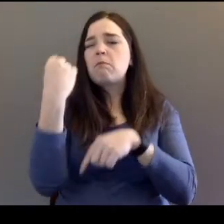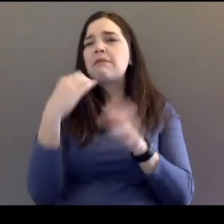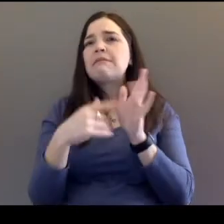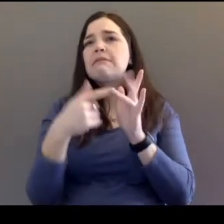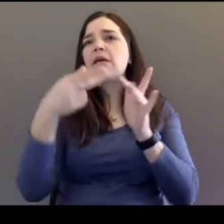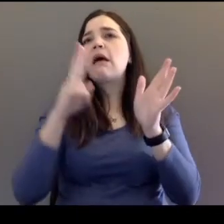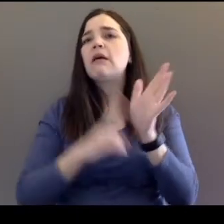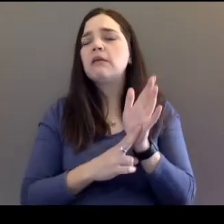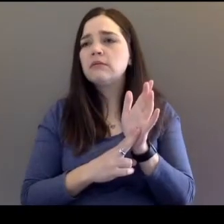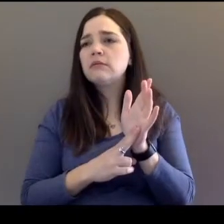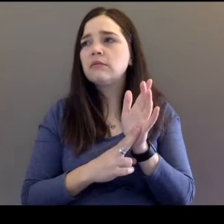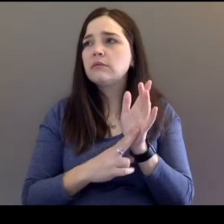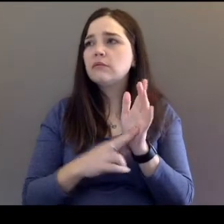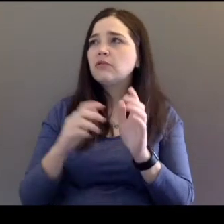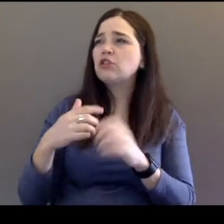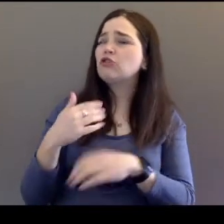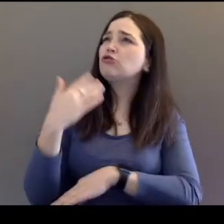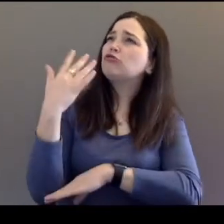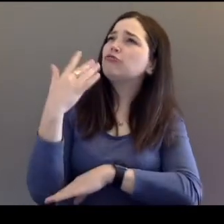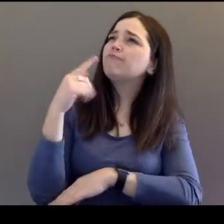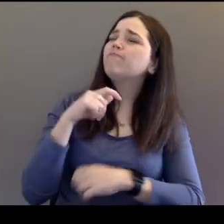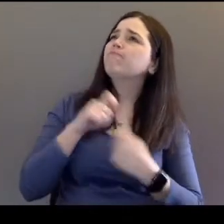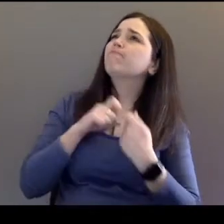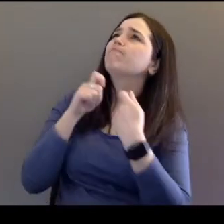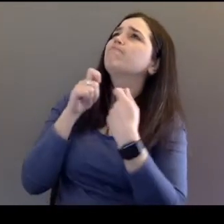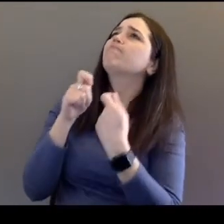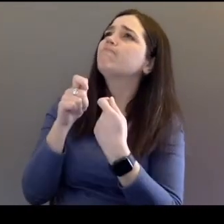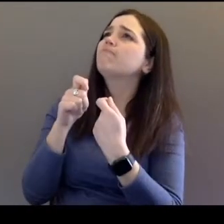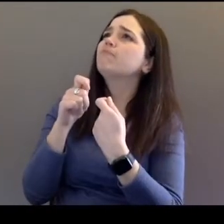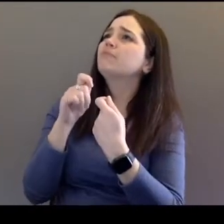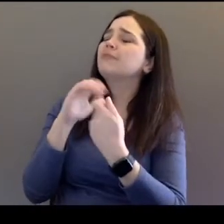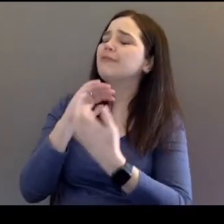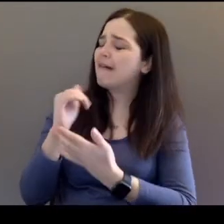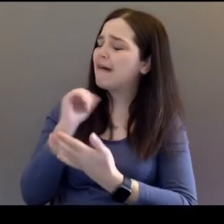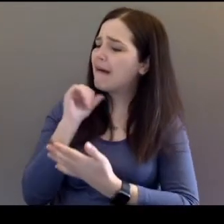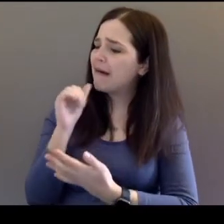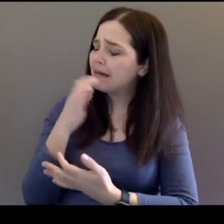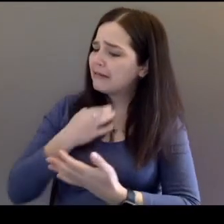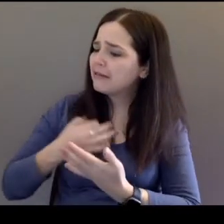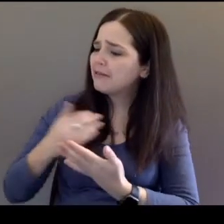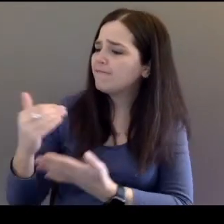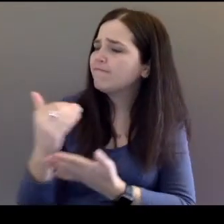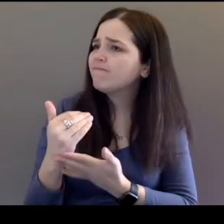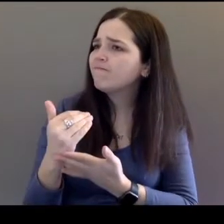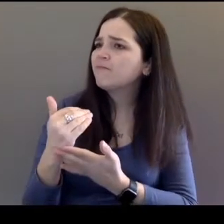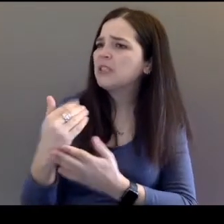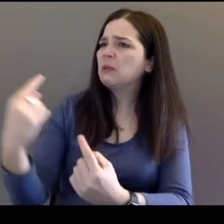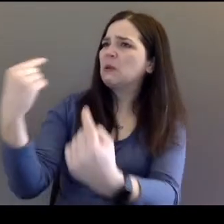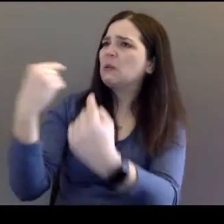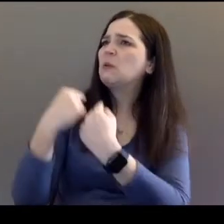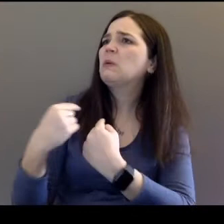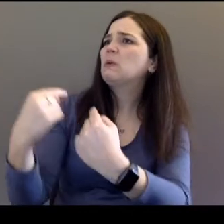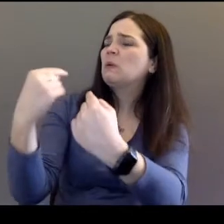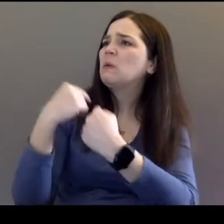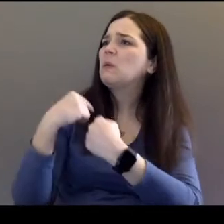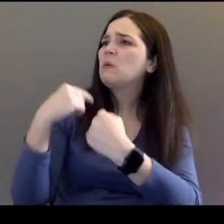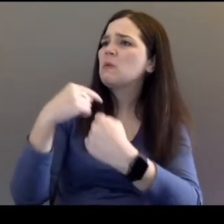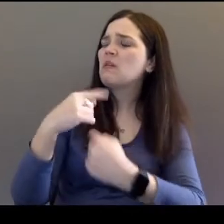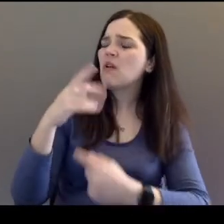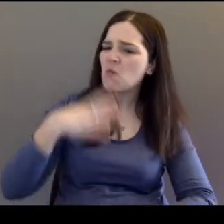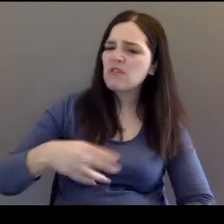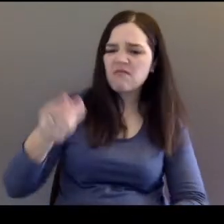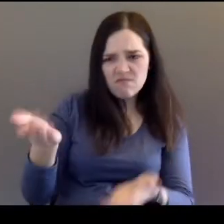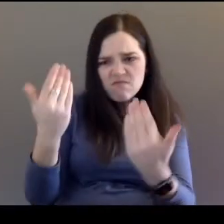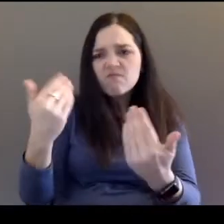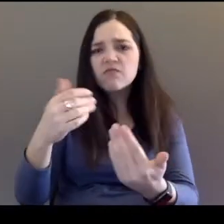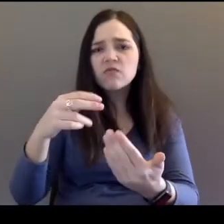we hung our harps, for our captives asked us for a song. Our tormentors demanded songs of